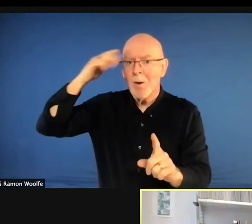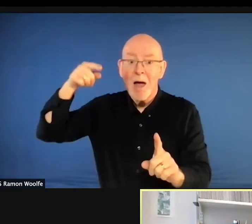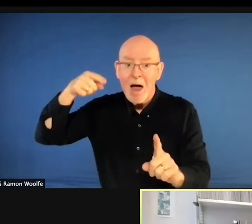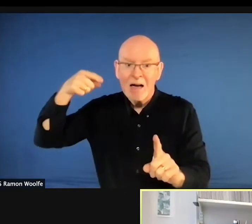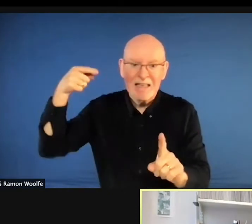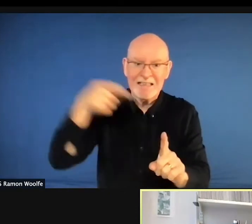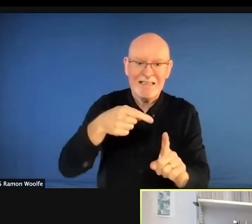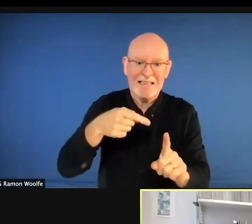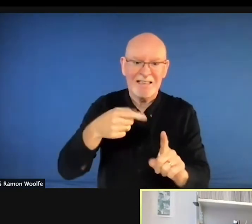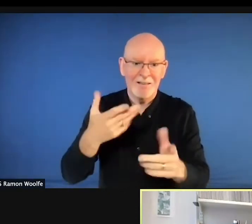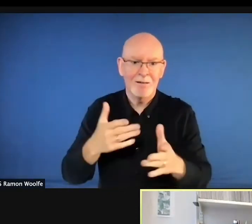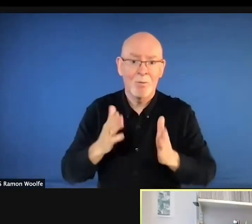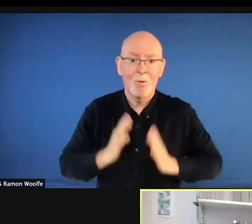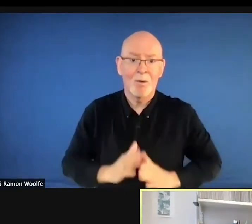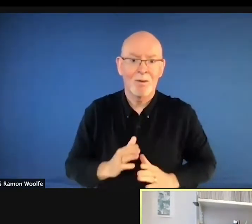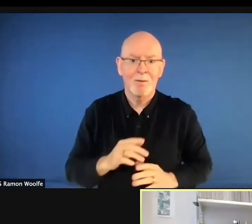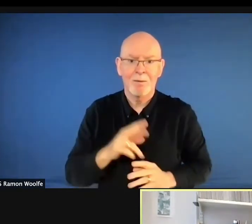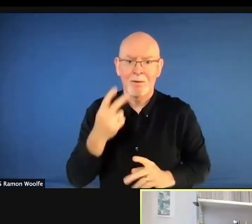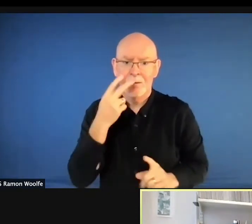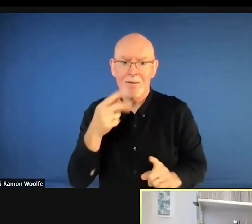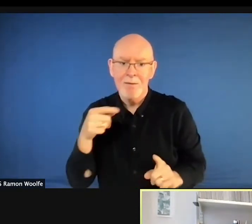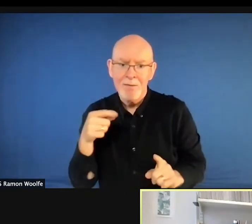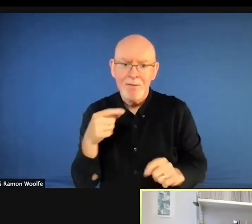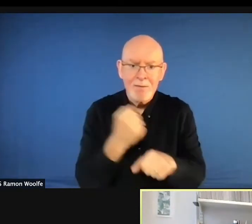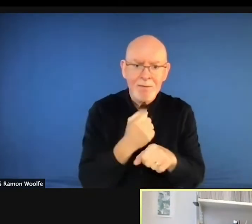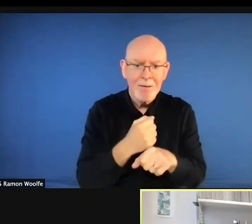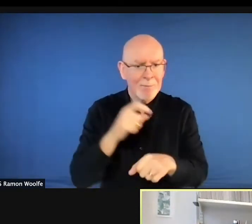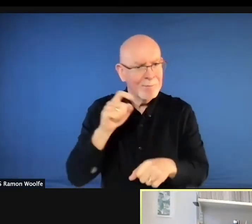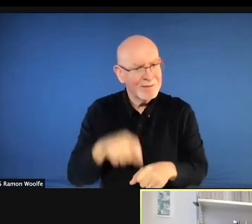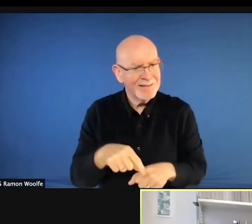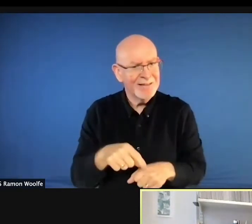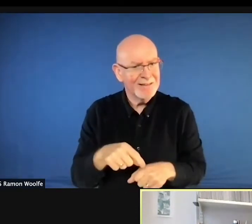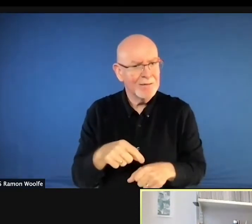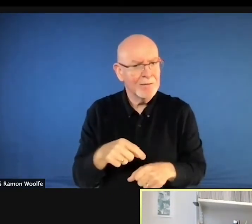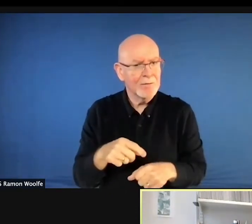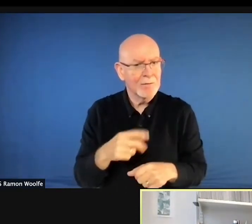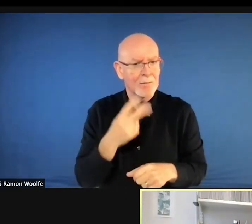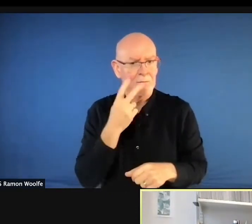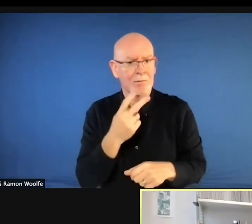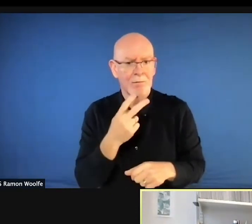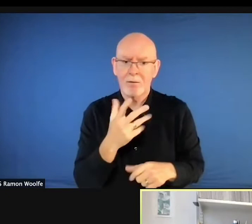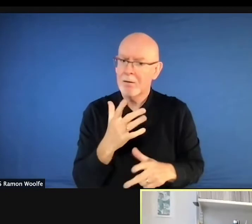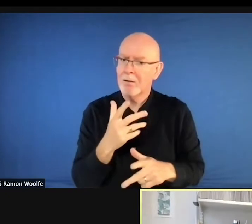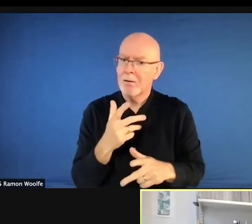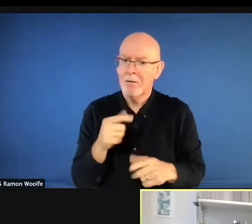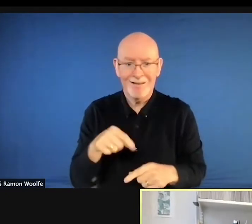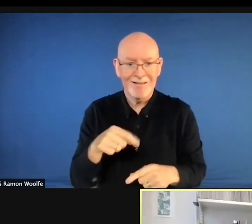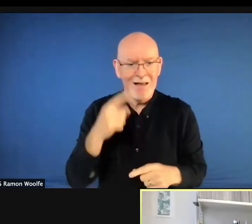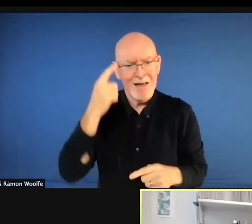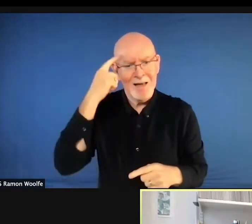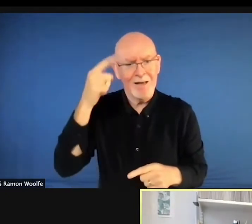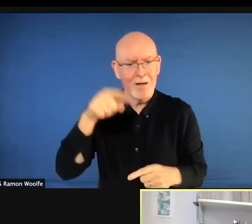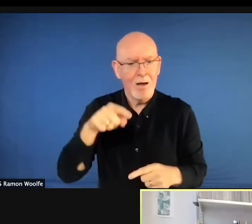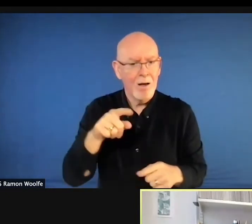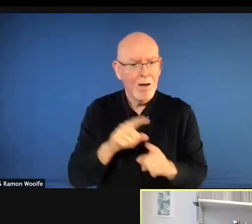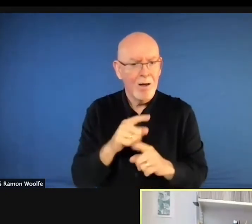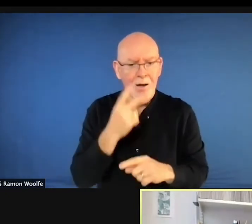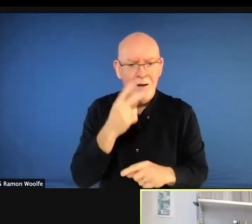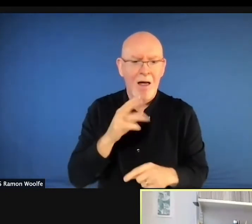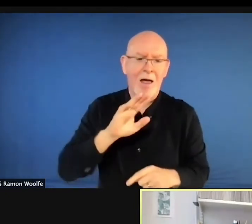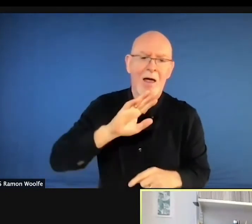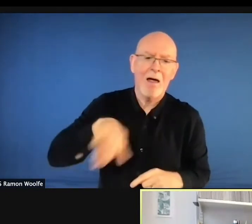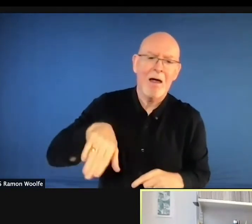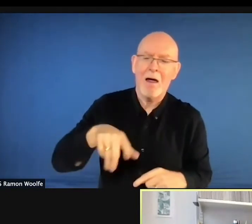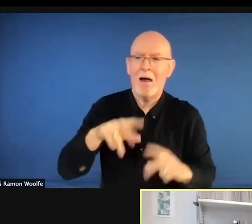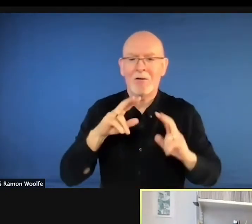research in the global north on, let's say, incorporeal hereditaments in English land law, for instance. There may be someone